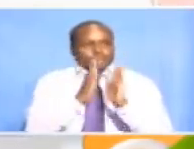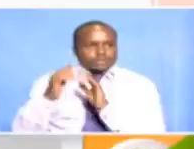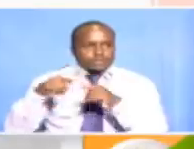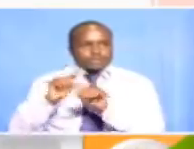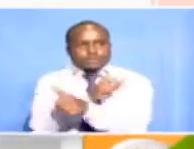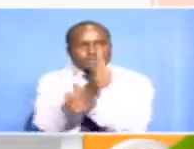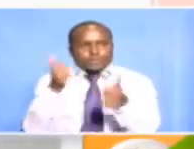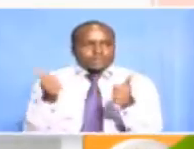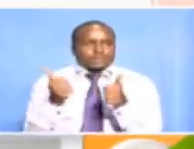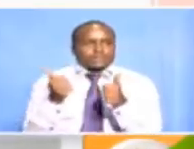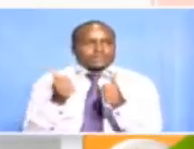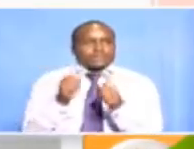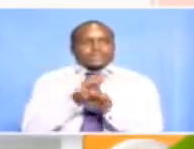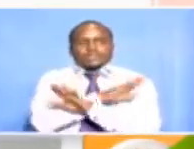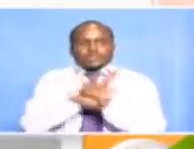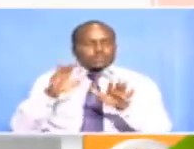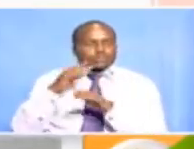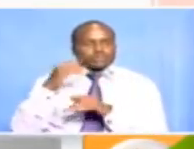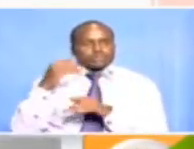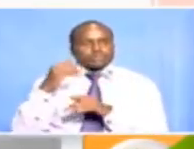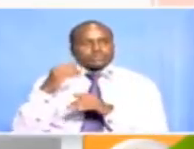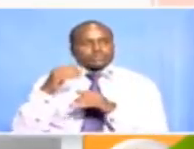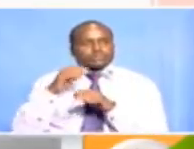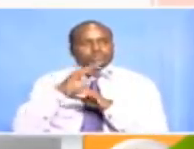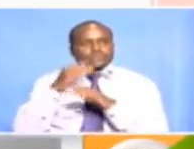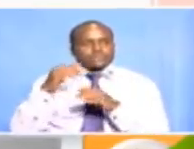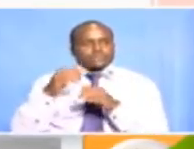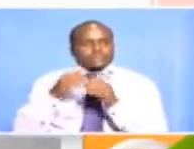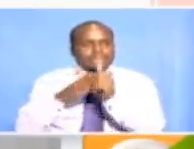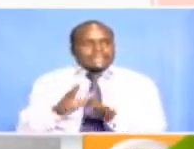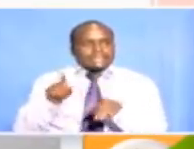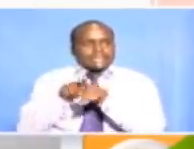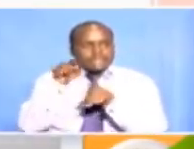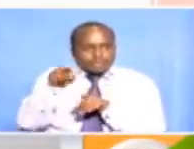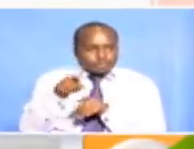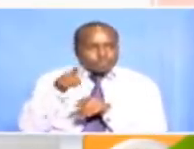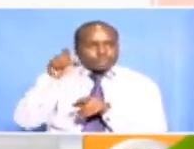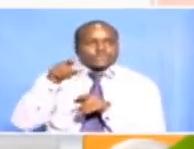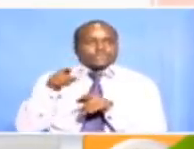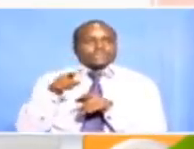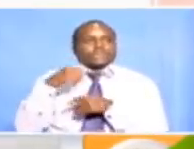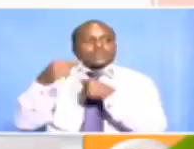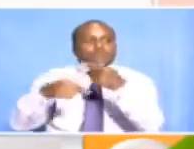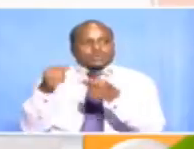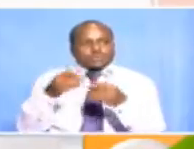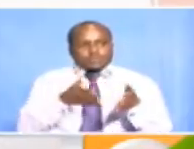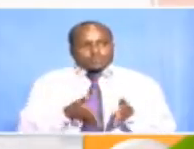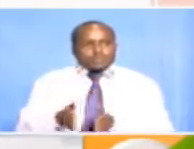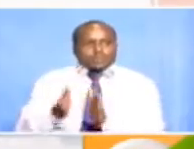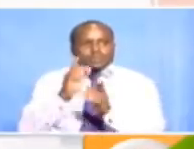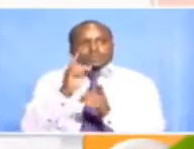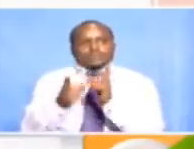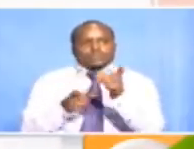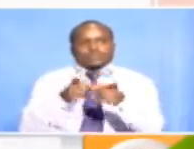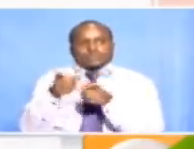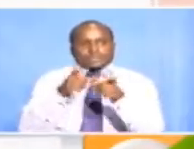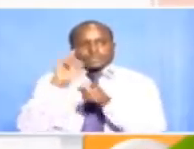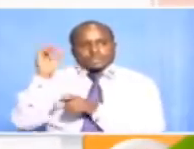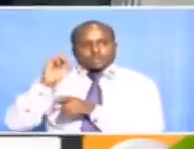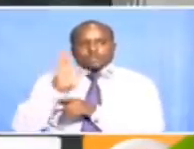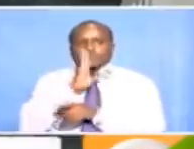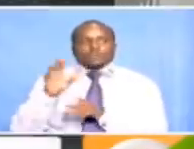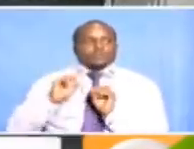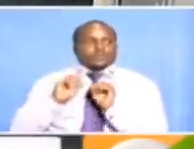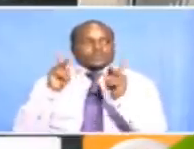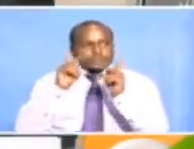so well. It's no nonsense leaders like you this country needs. Keep up with your style of ruling Nairobi. We'll just